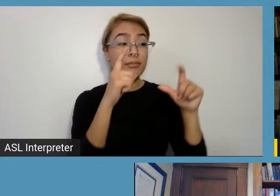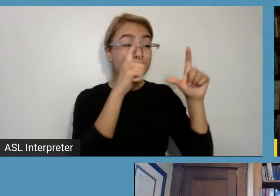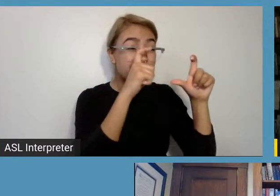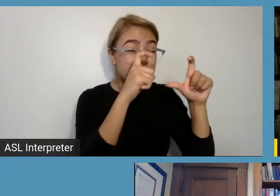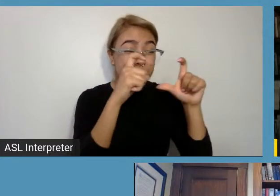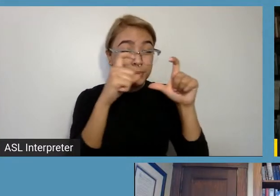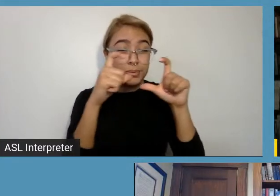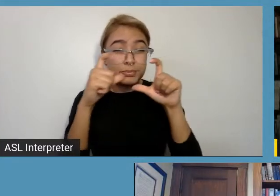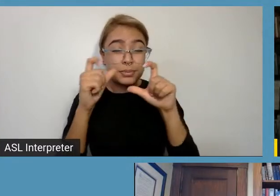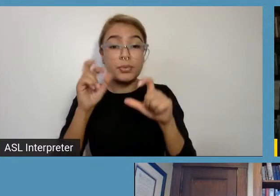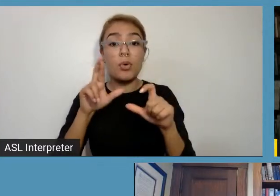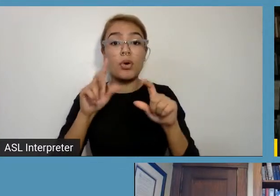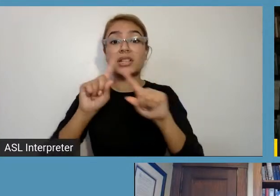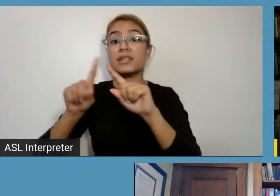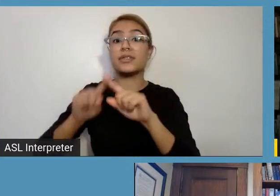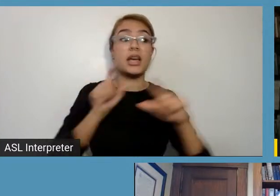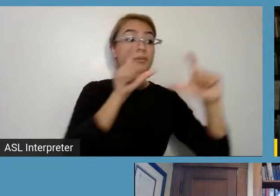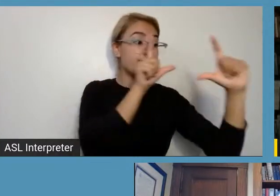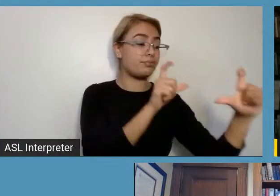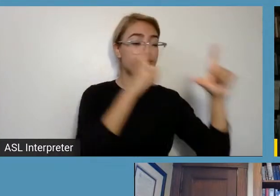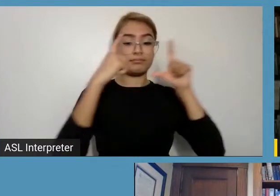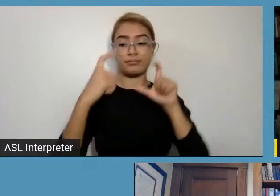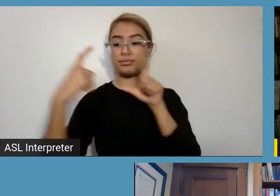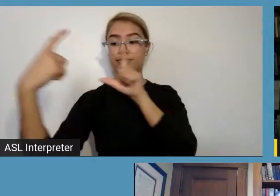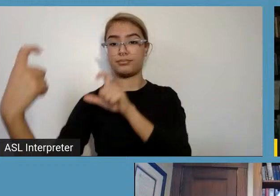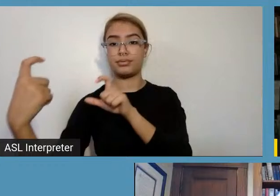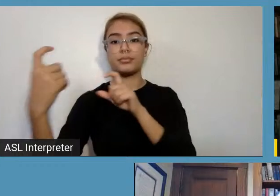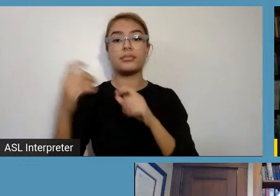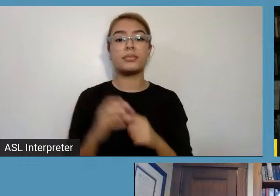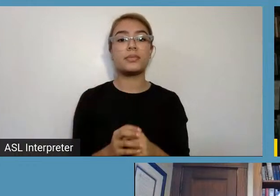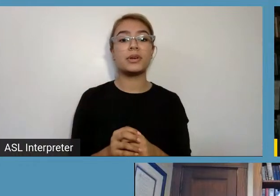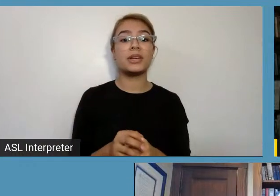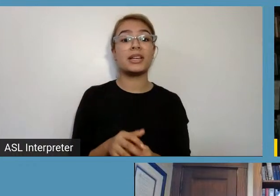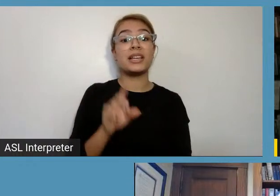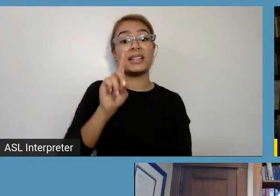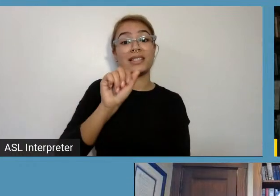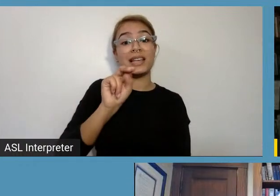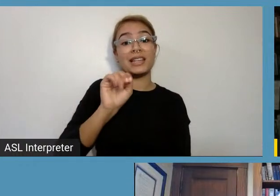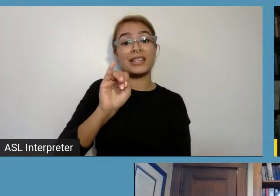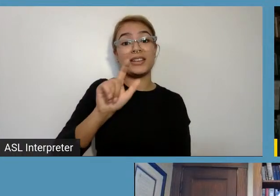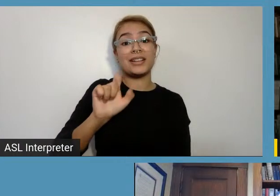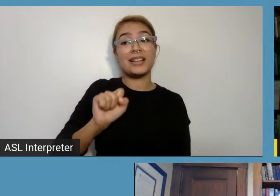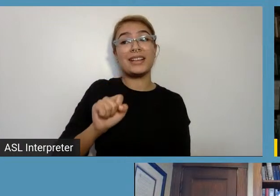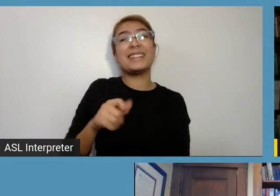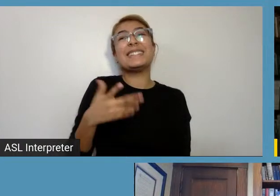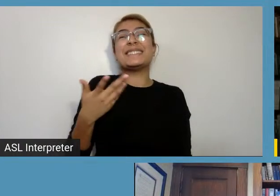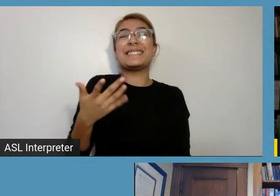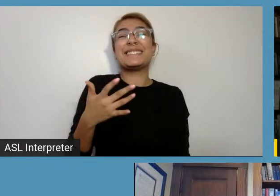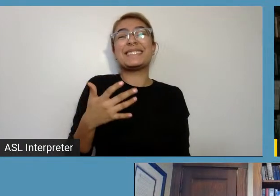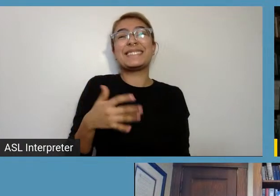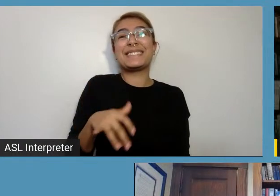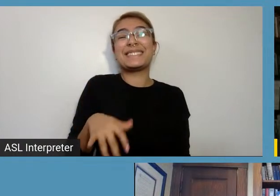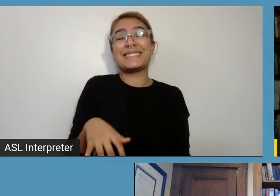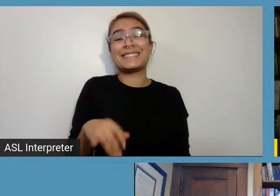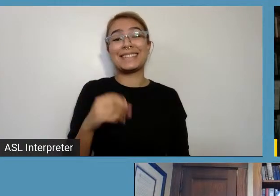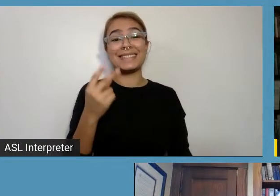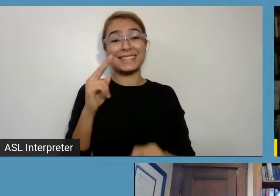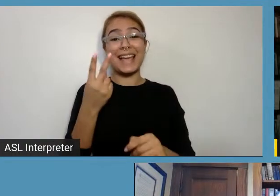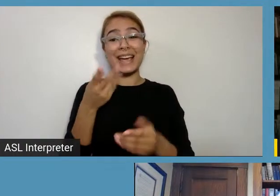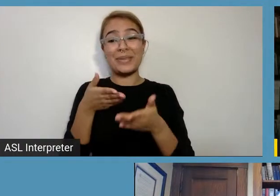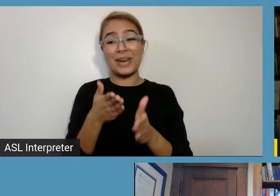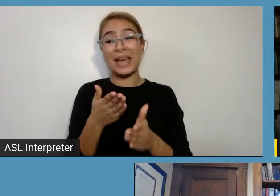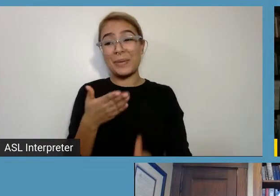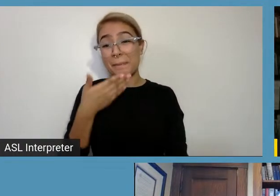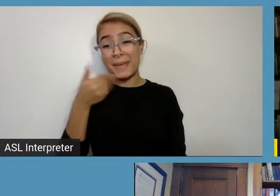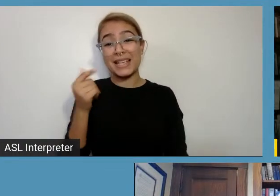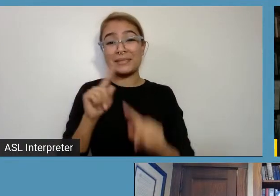multiple cameras, boom, all at once? That would be ideal, but no, the first way, just